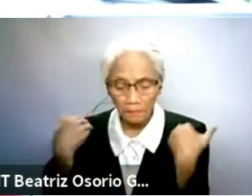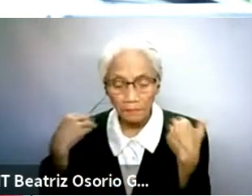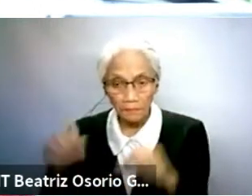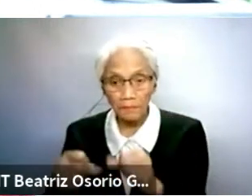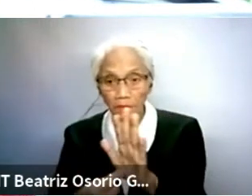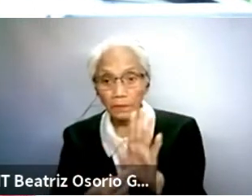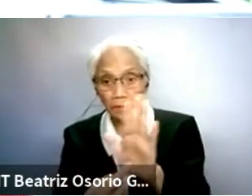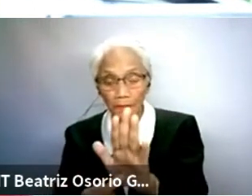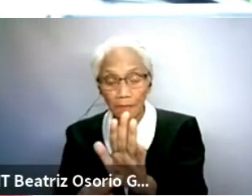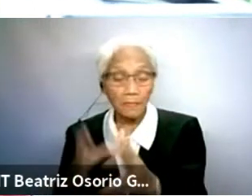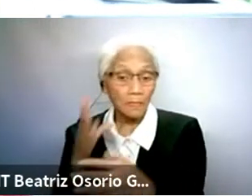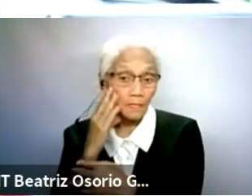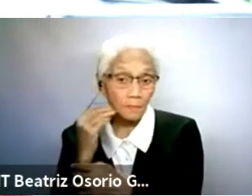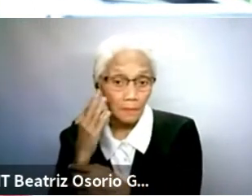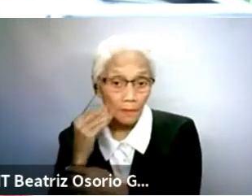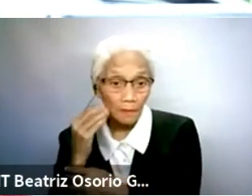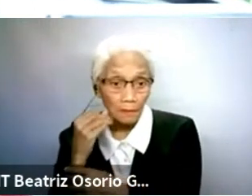experience